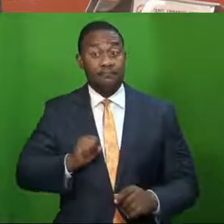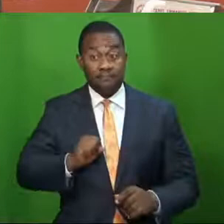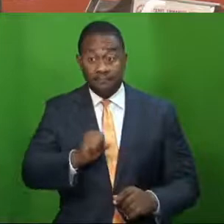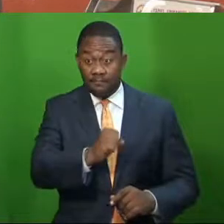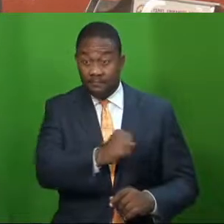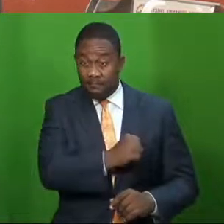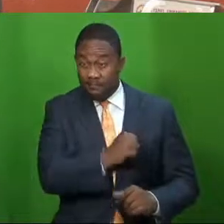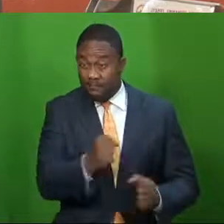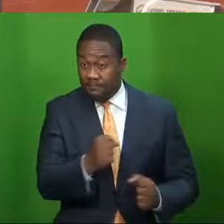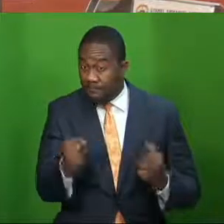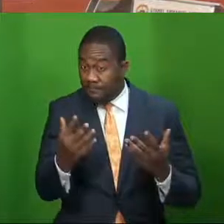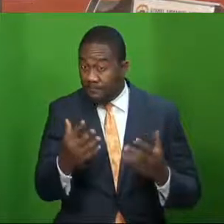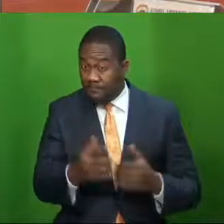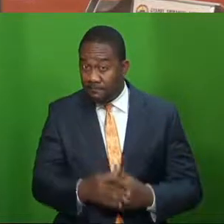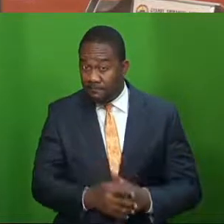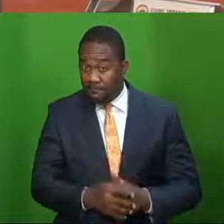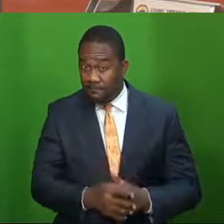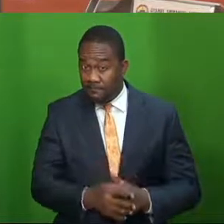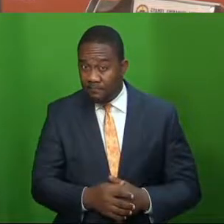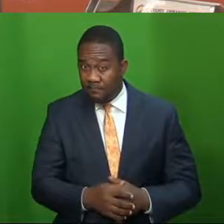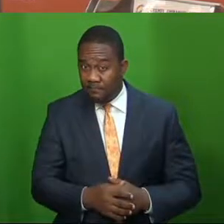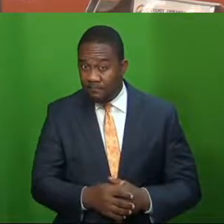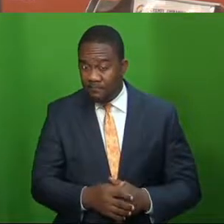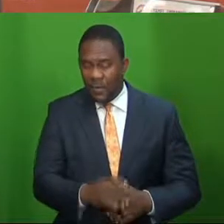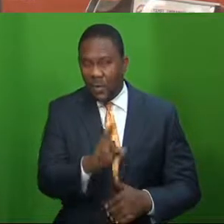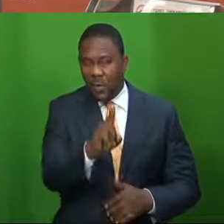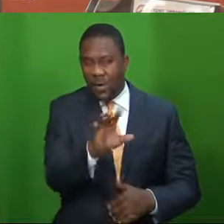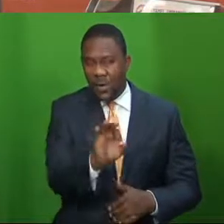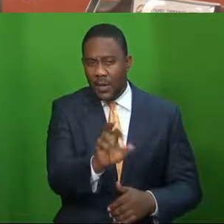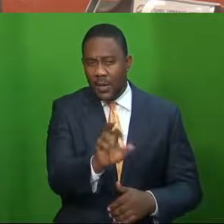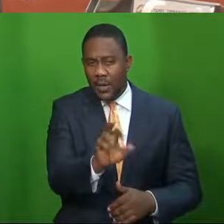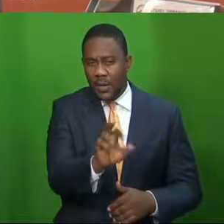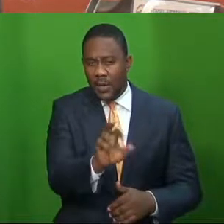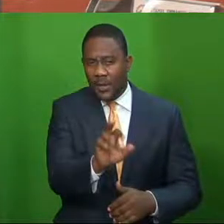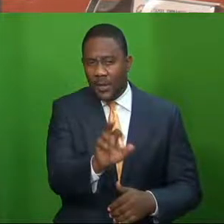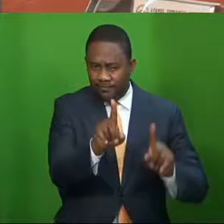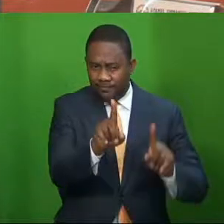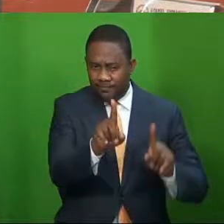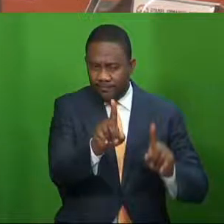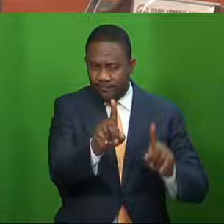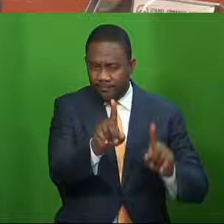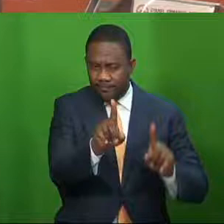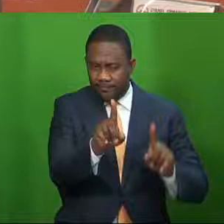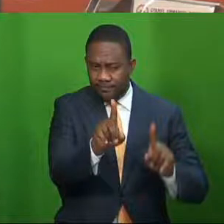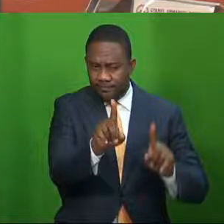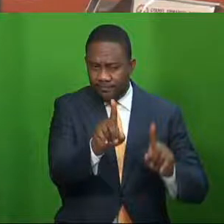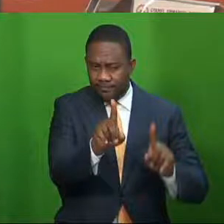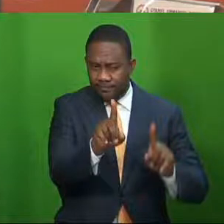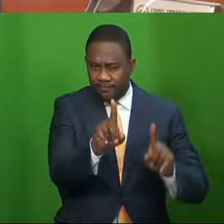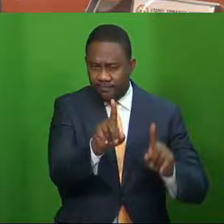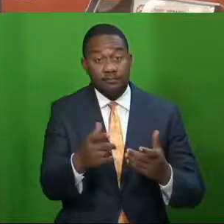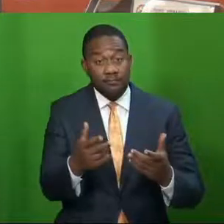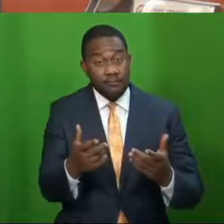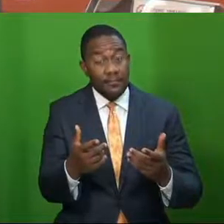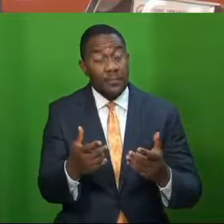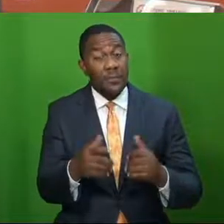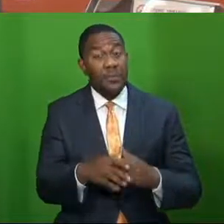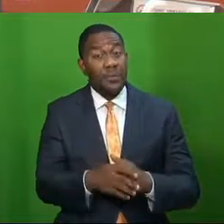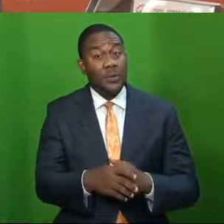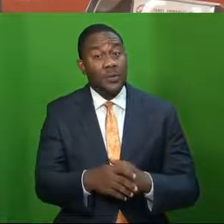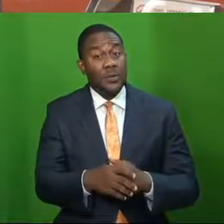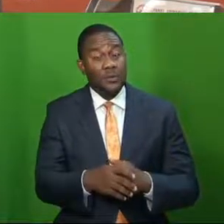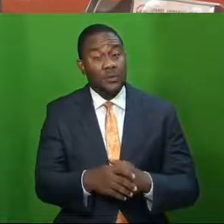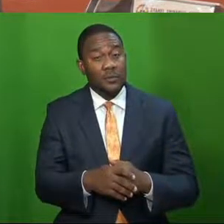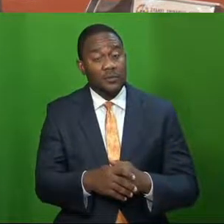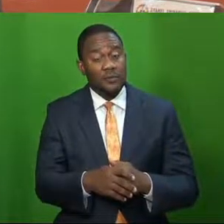it was the results of 193 that had come that revealed that 56